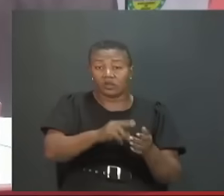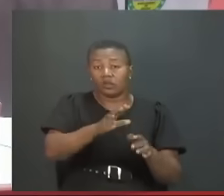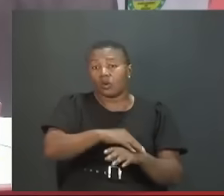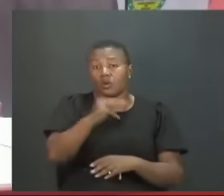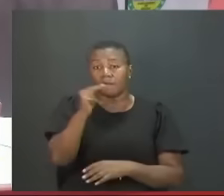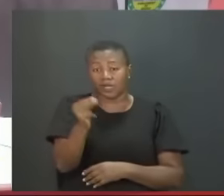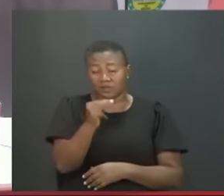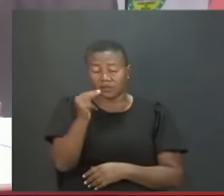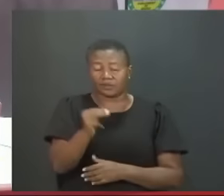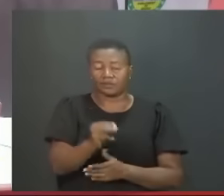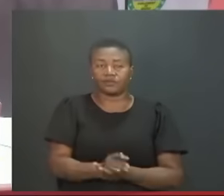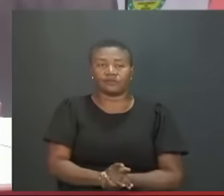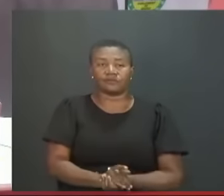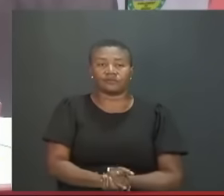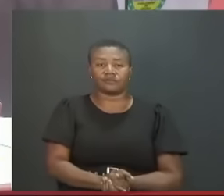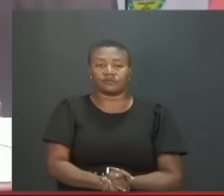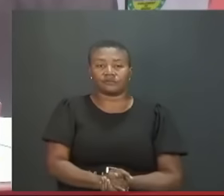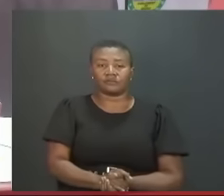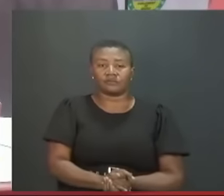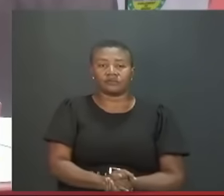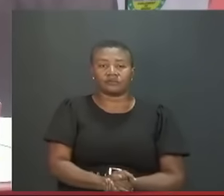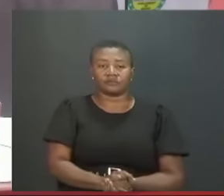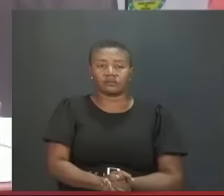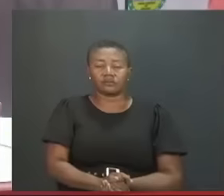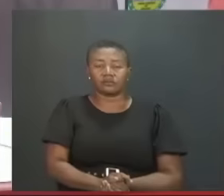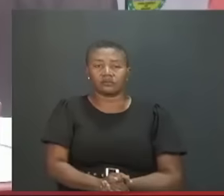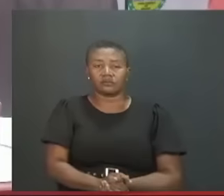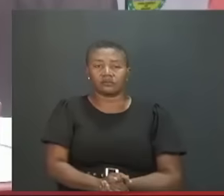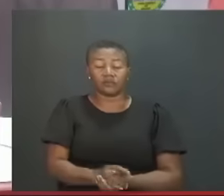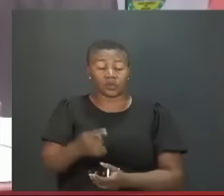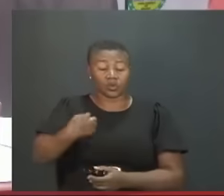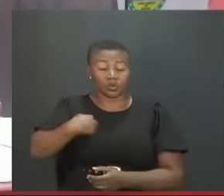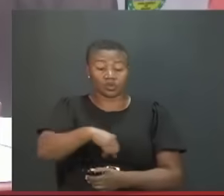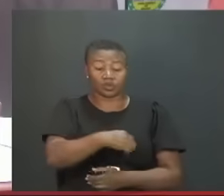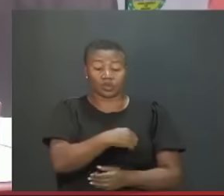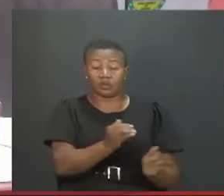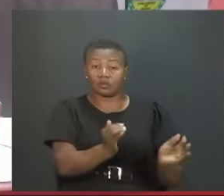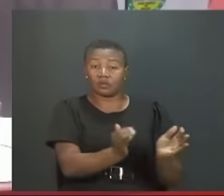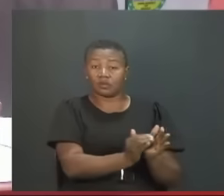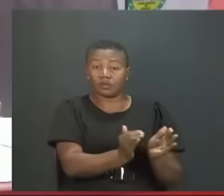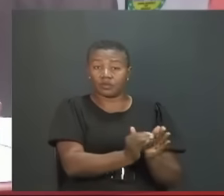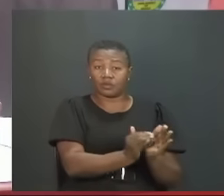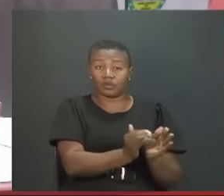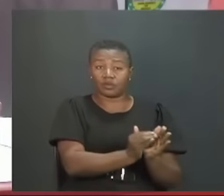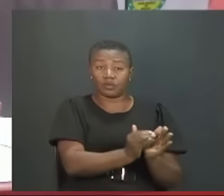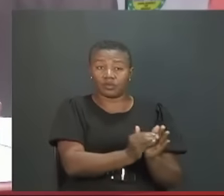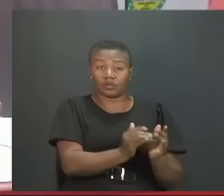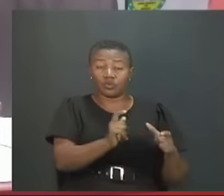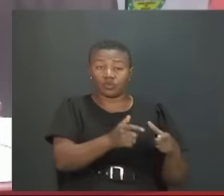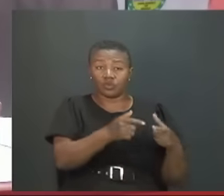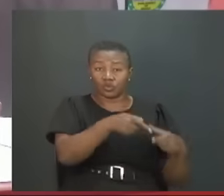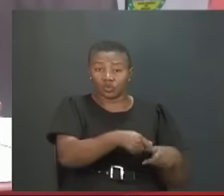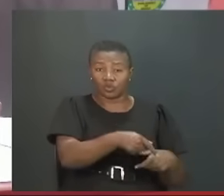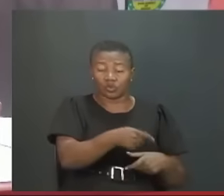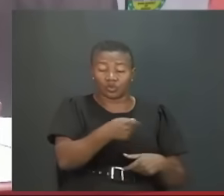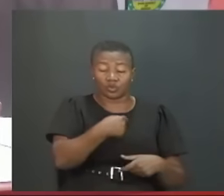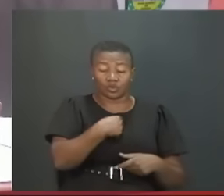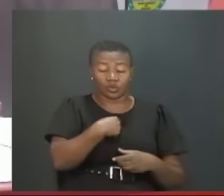in any event, we, the minority, as law-abiding as we are,